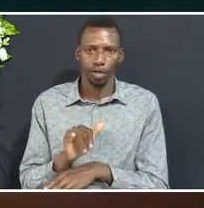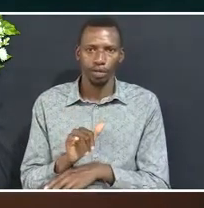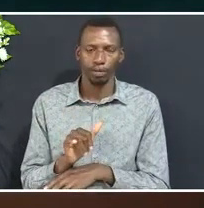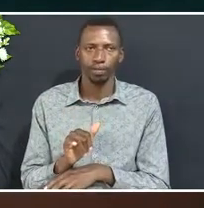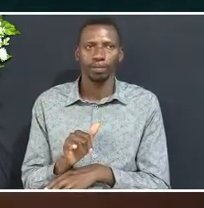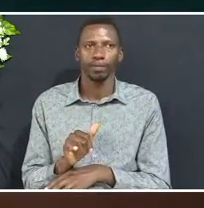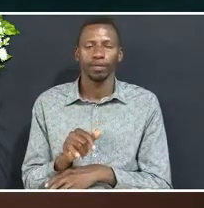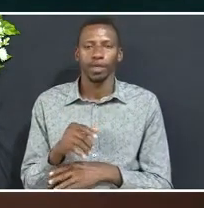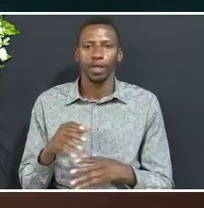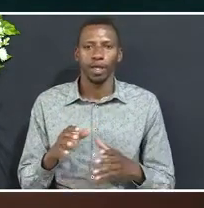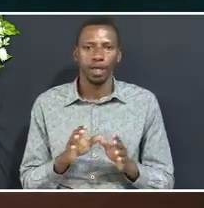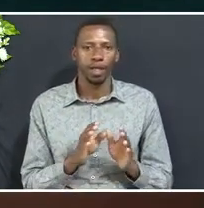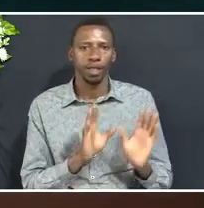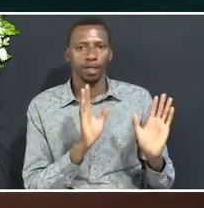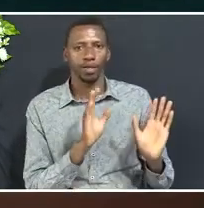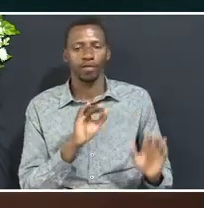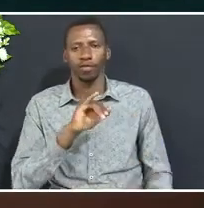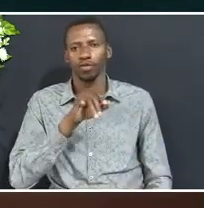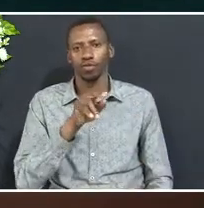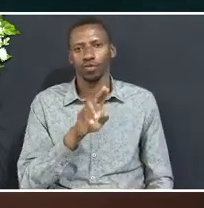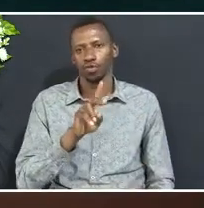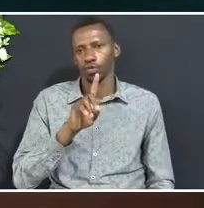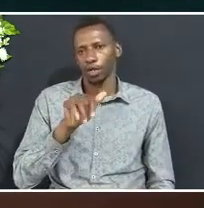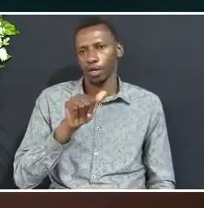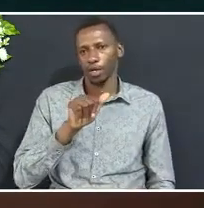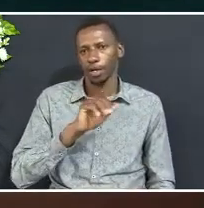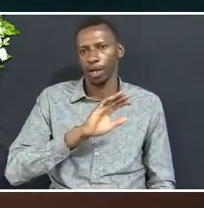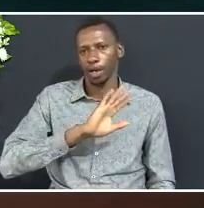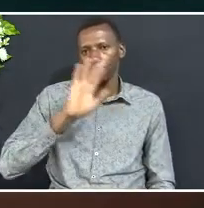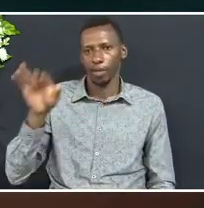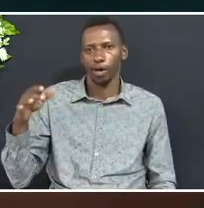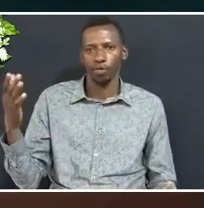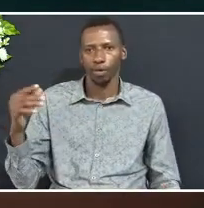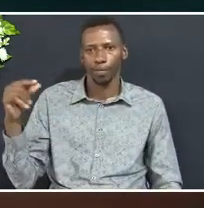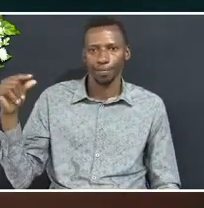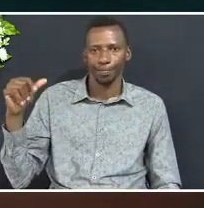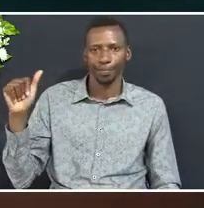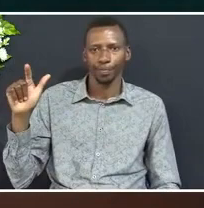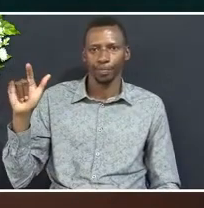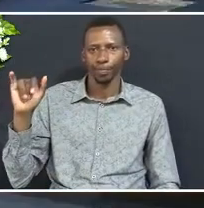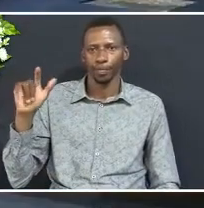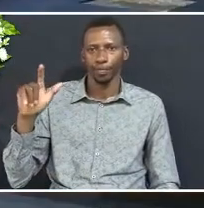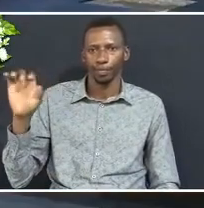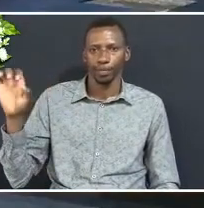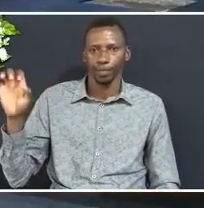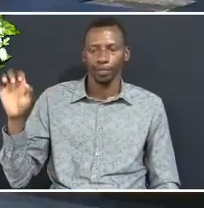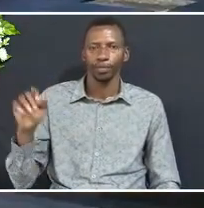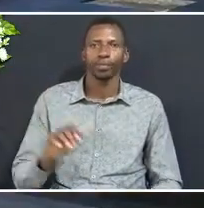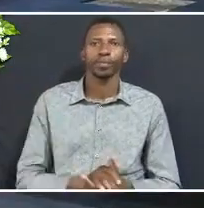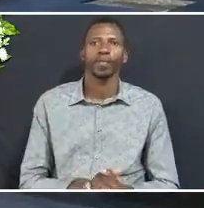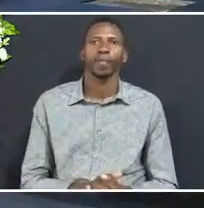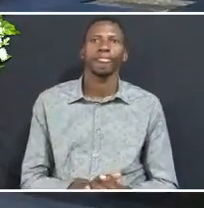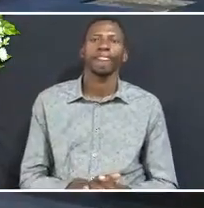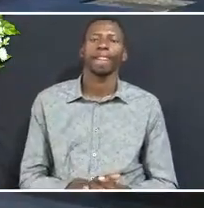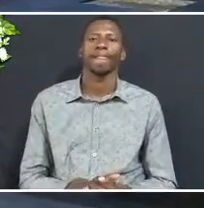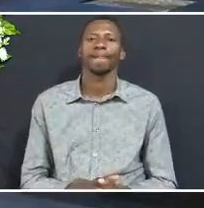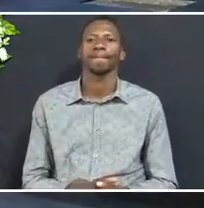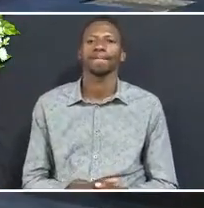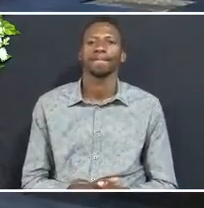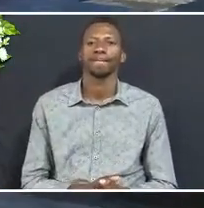Judea and departed again to Galilee. So Jesus was